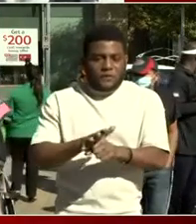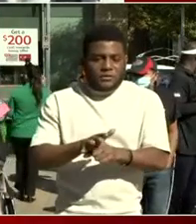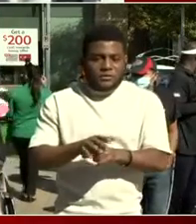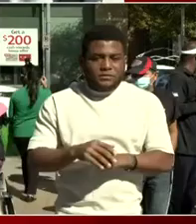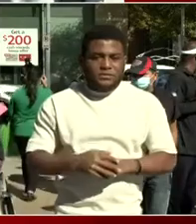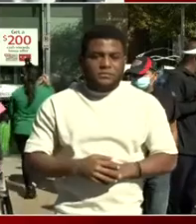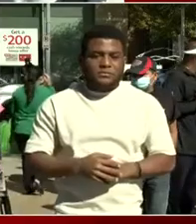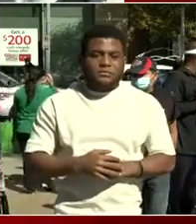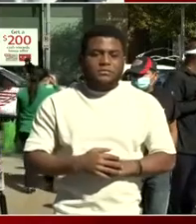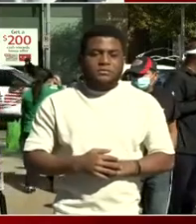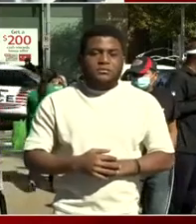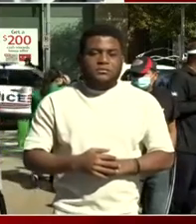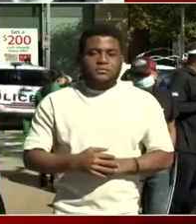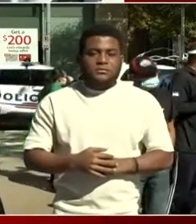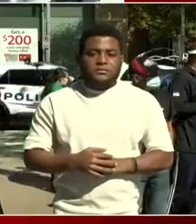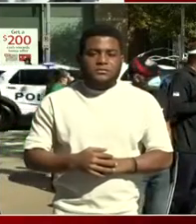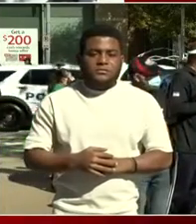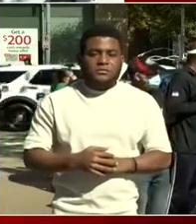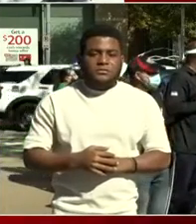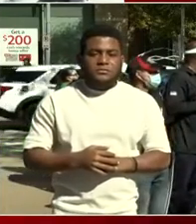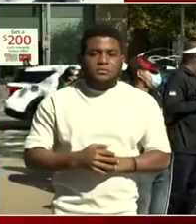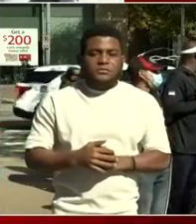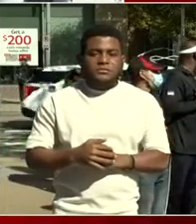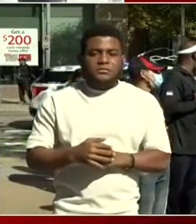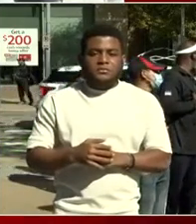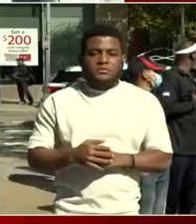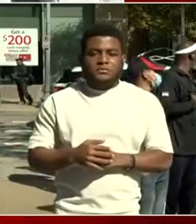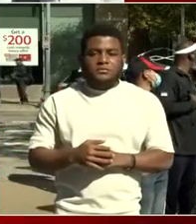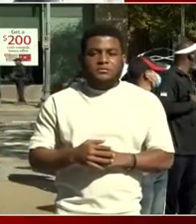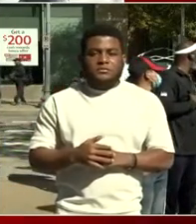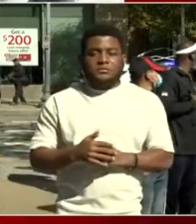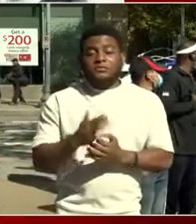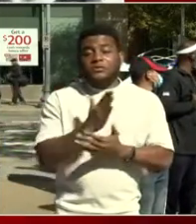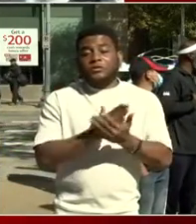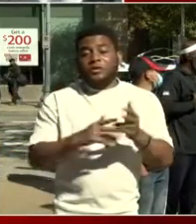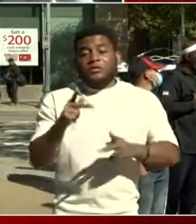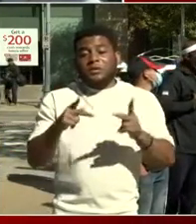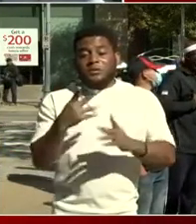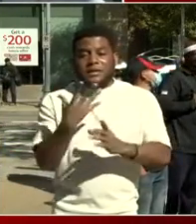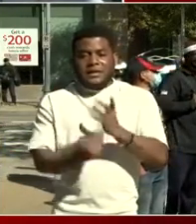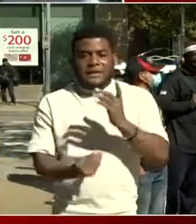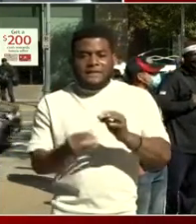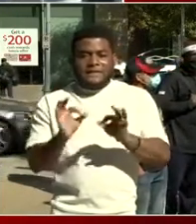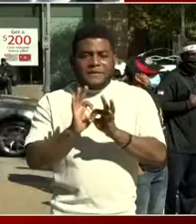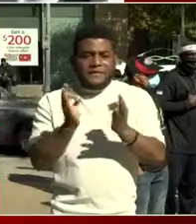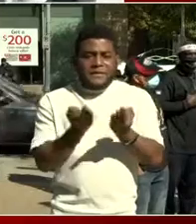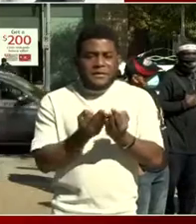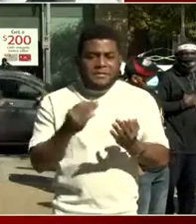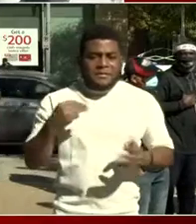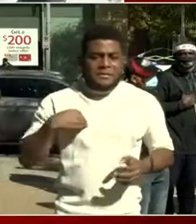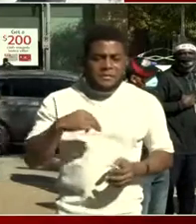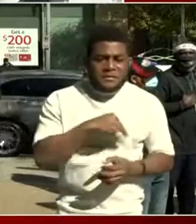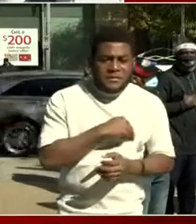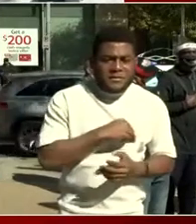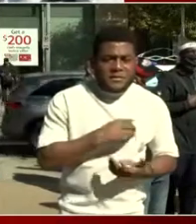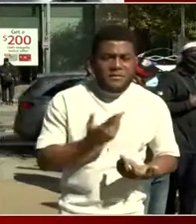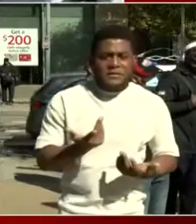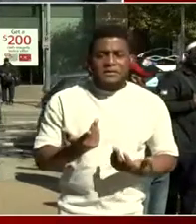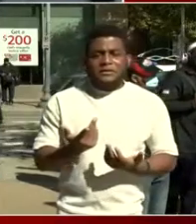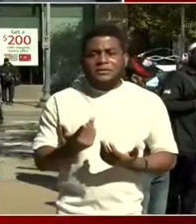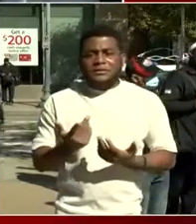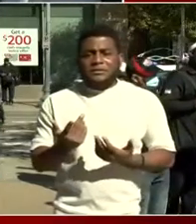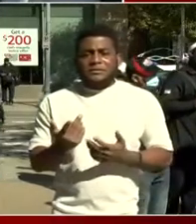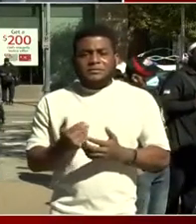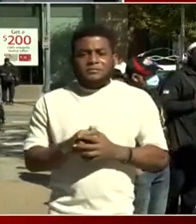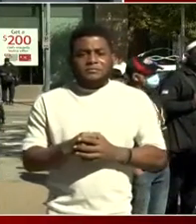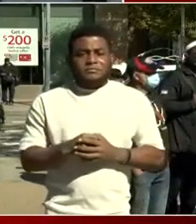because of loss and, unfortunately, violence in their communities. So I am also very focused on